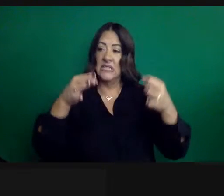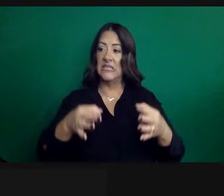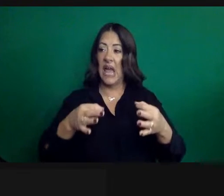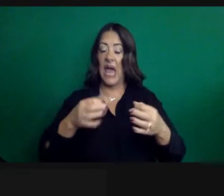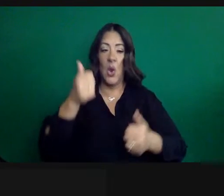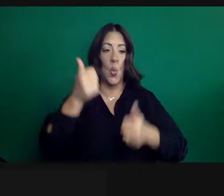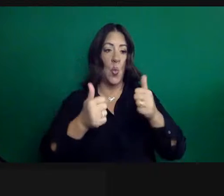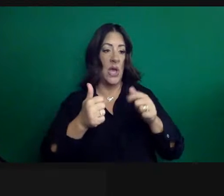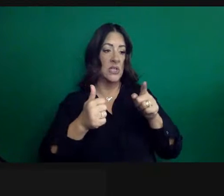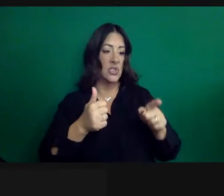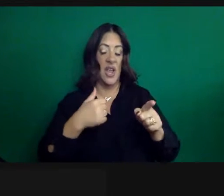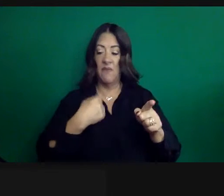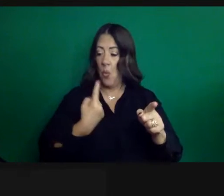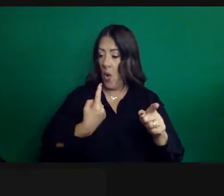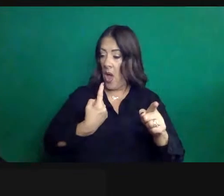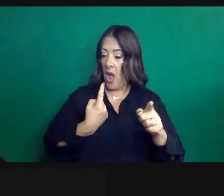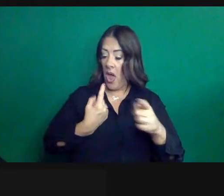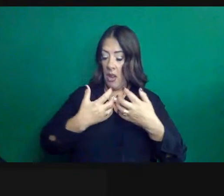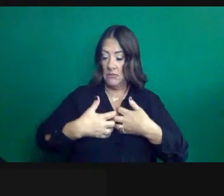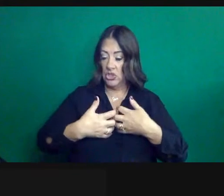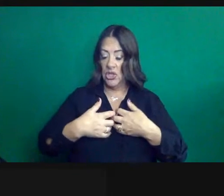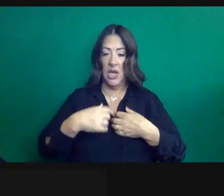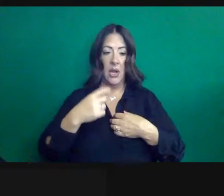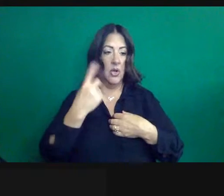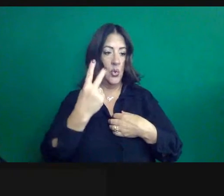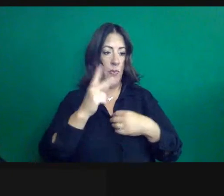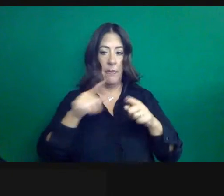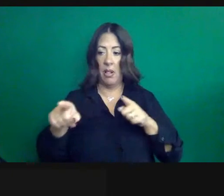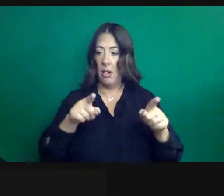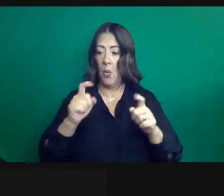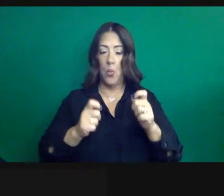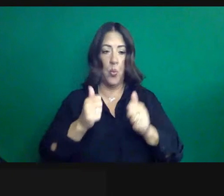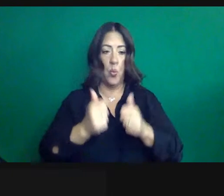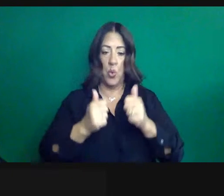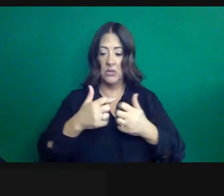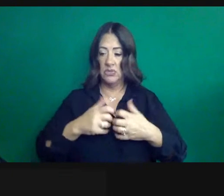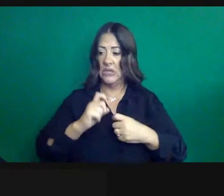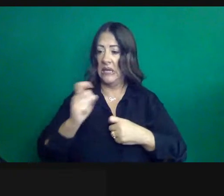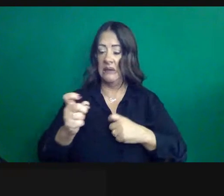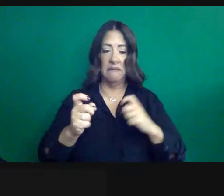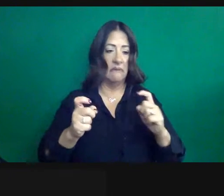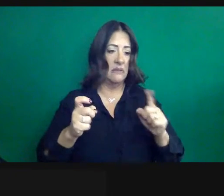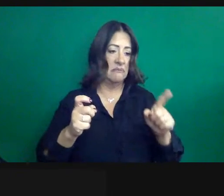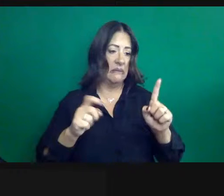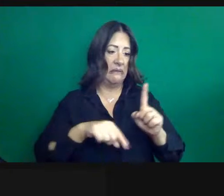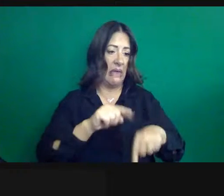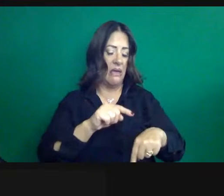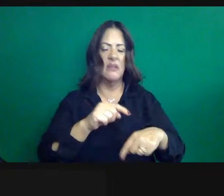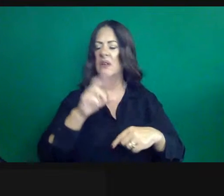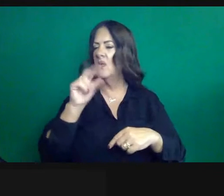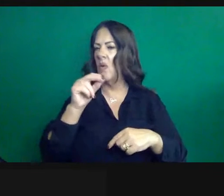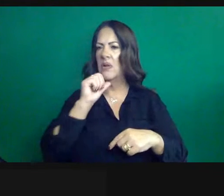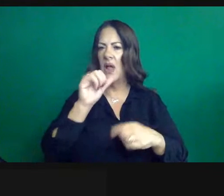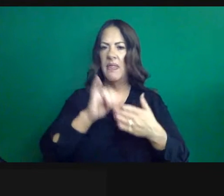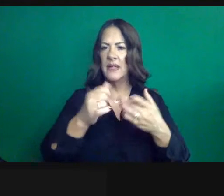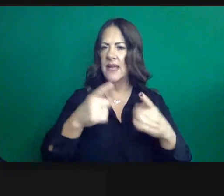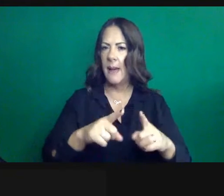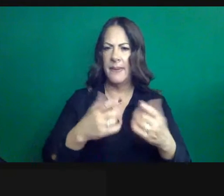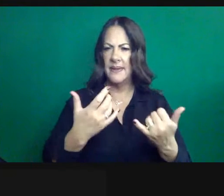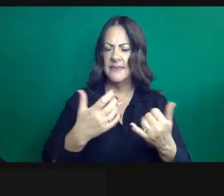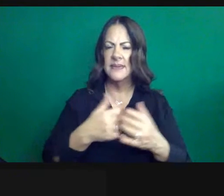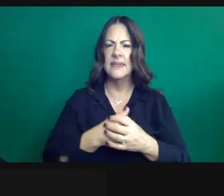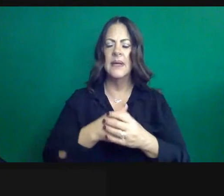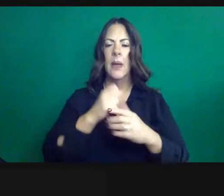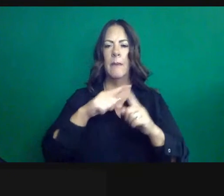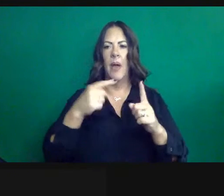alive. However, we have worked hard to make sure that we have ventilators and other supplies deployed throughout the